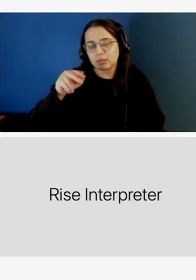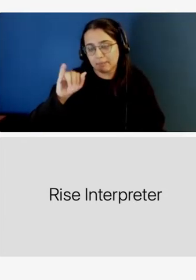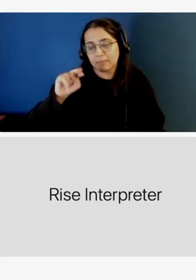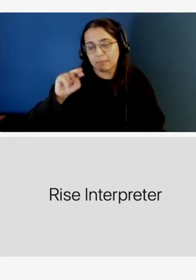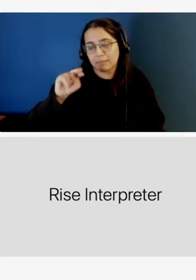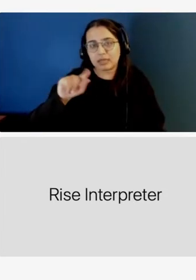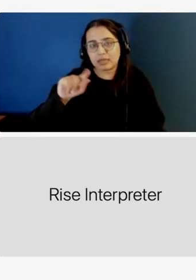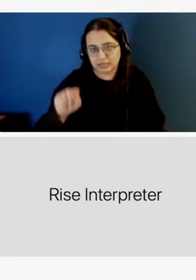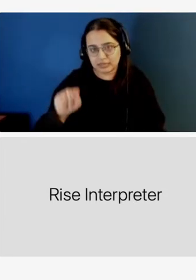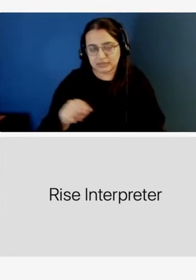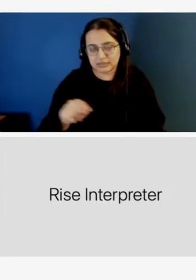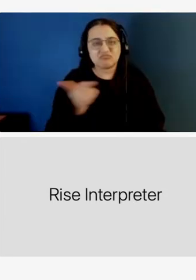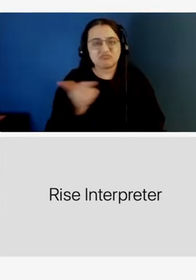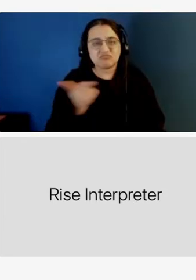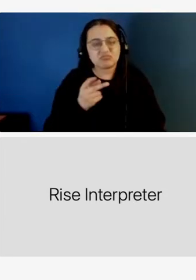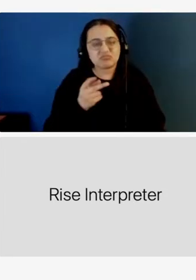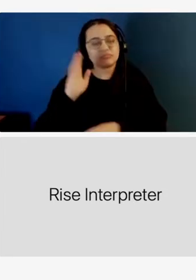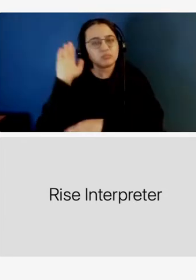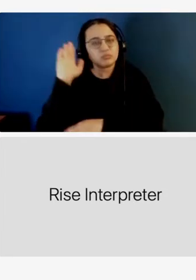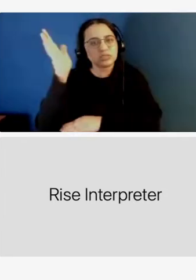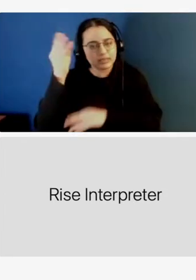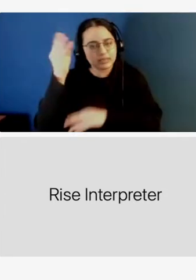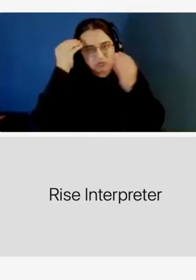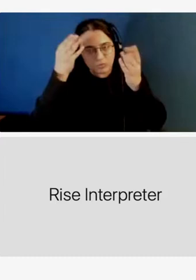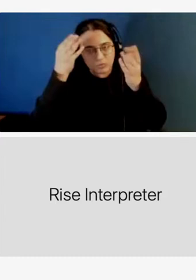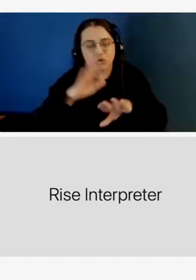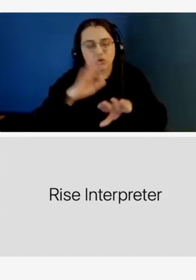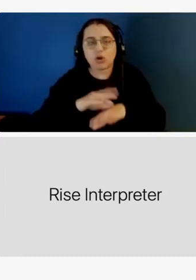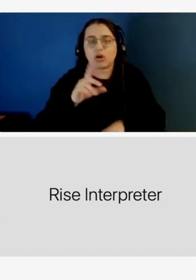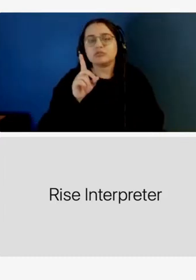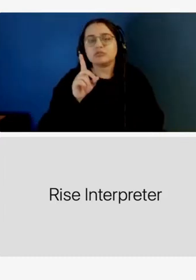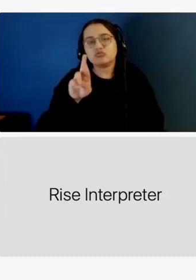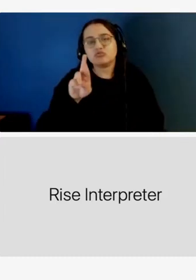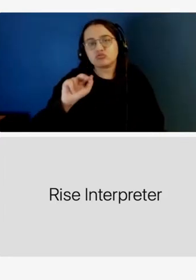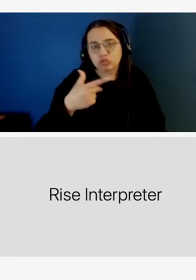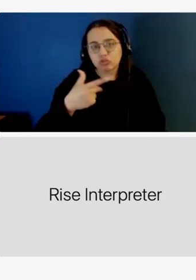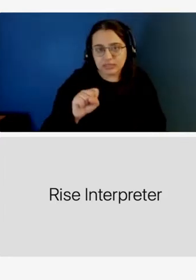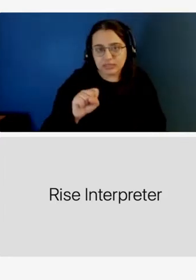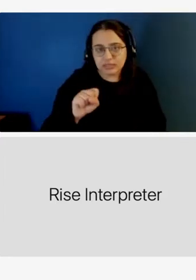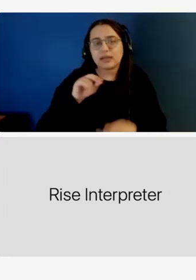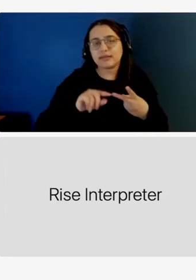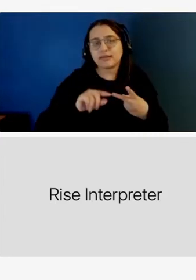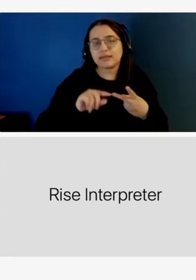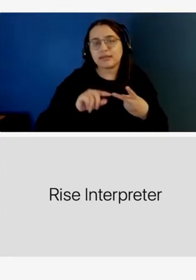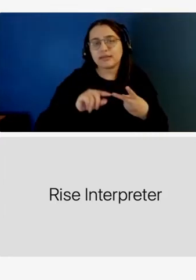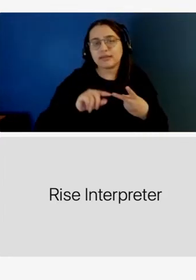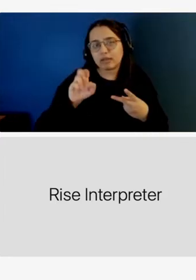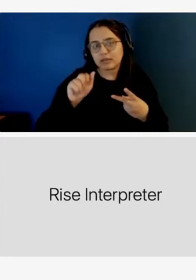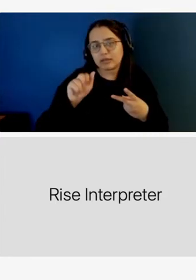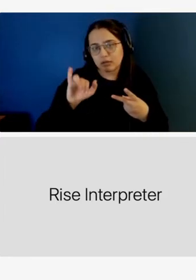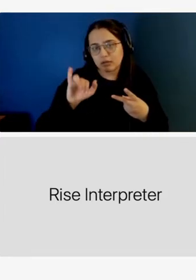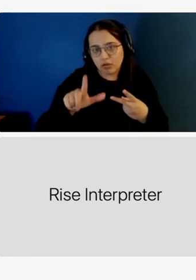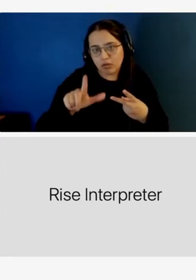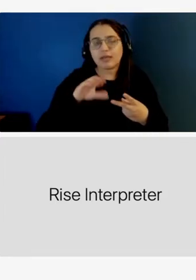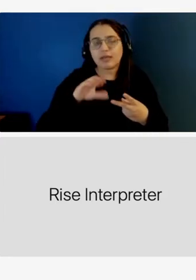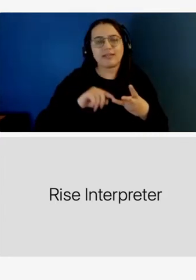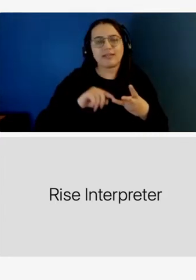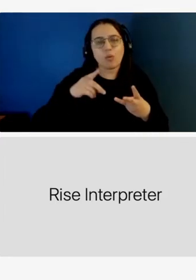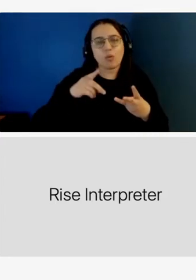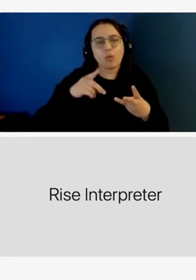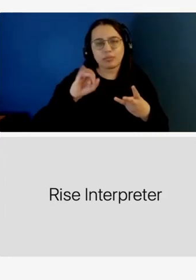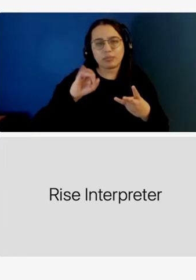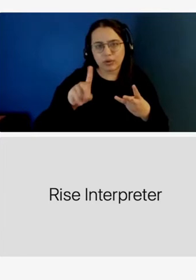on drugs and fentanyl and that awareness and the opioid crisis that's happening in our not